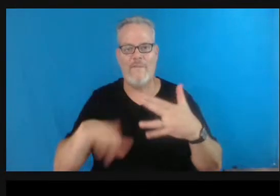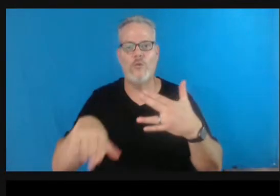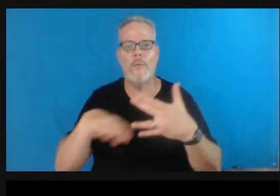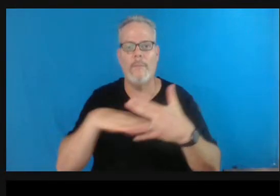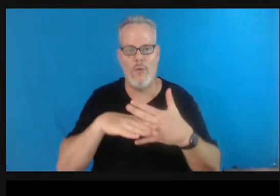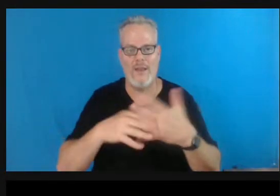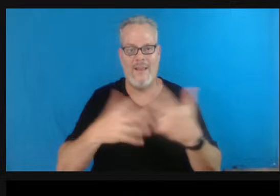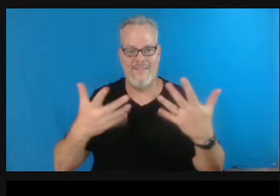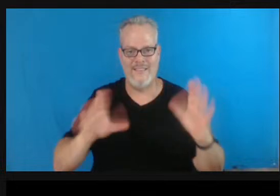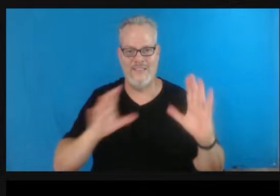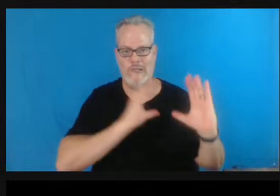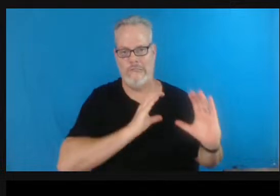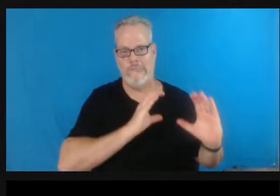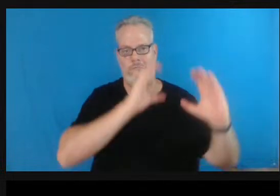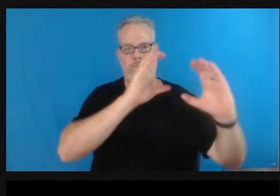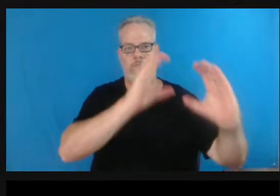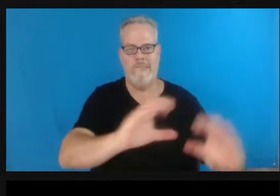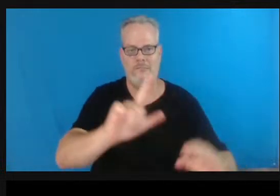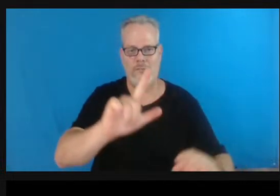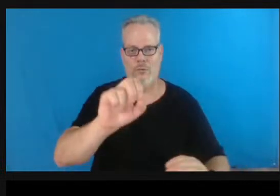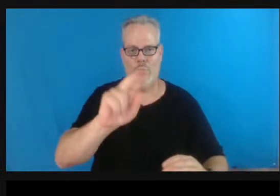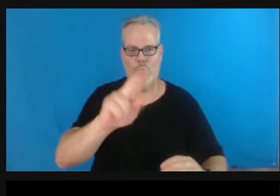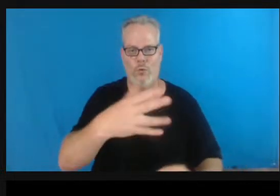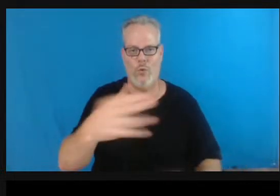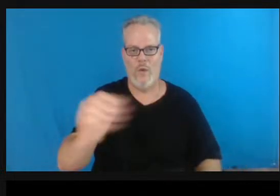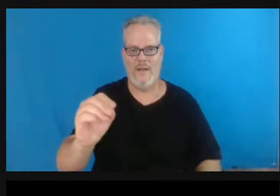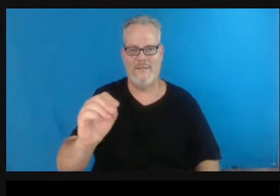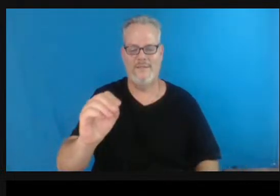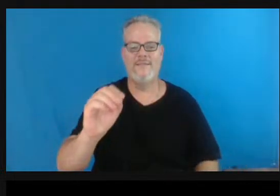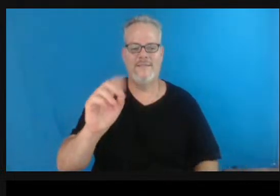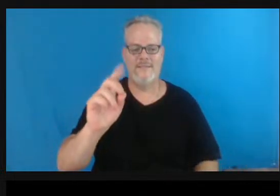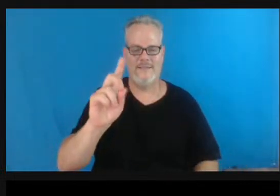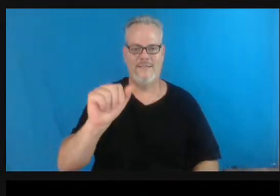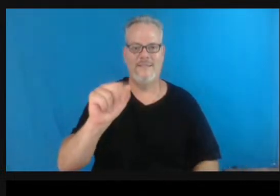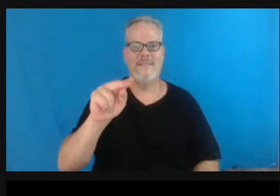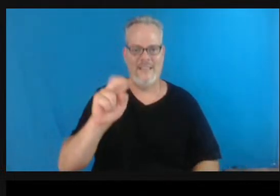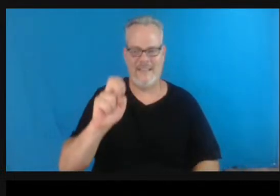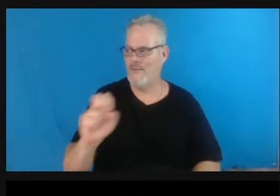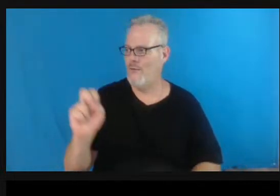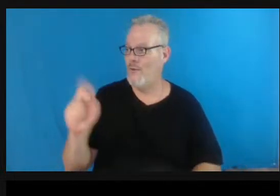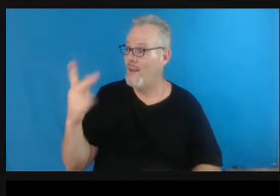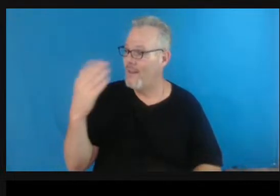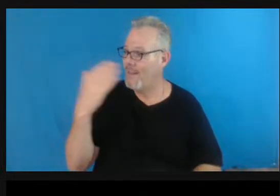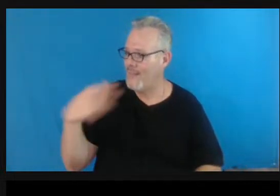here. All right, thank you, Phil. Let's go ahead and bring in Lou.